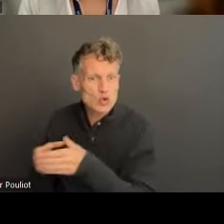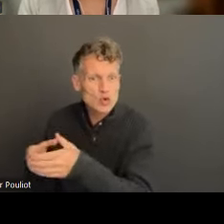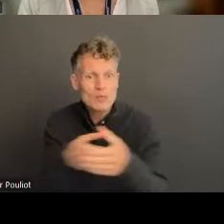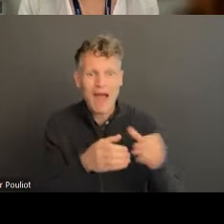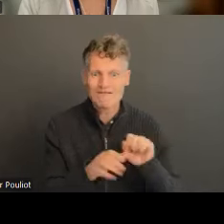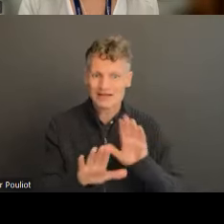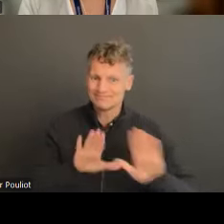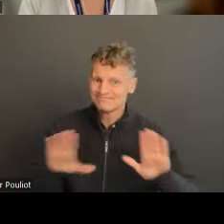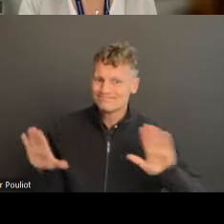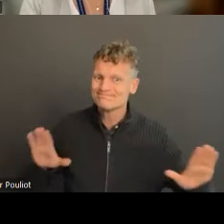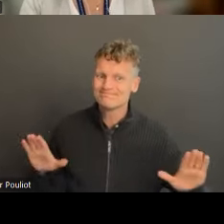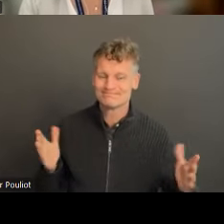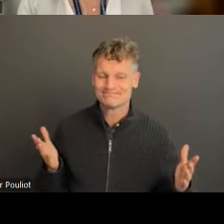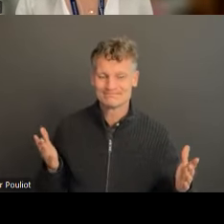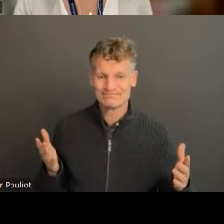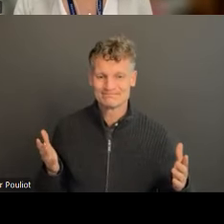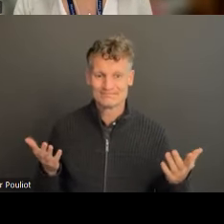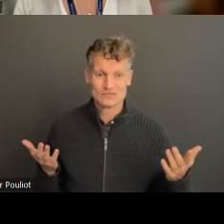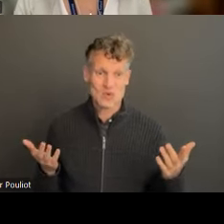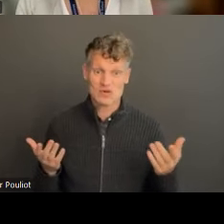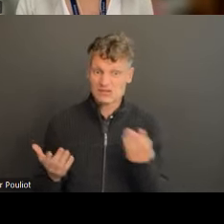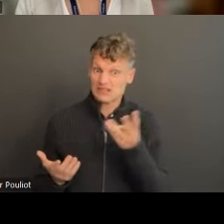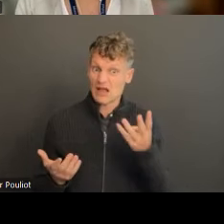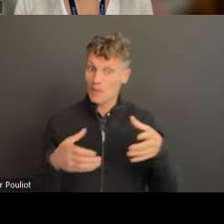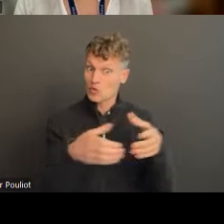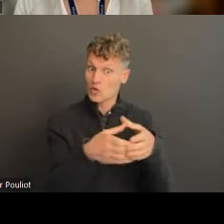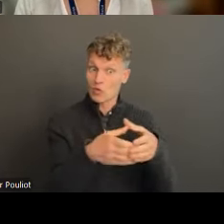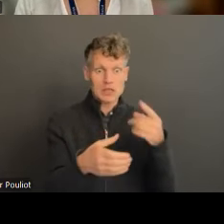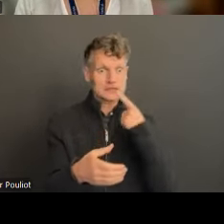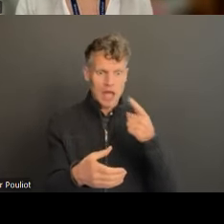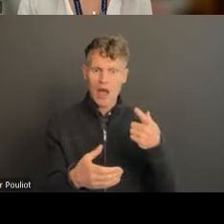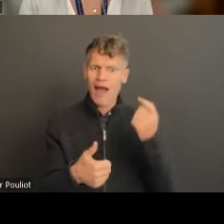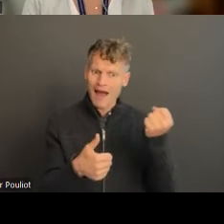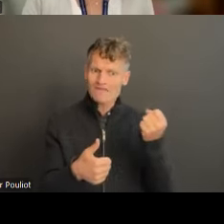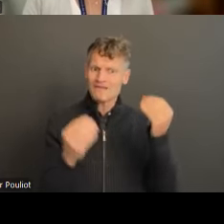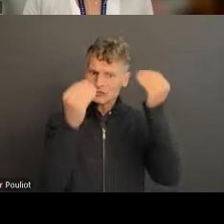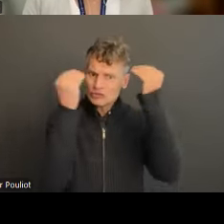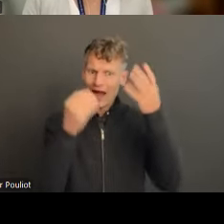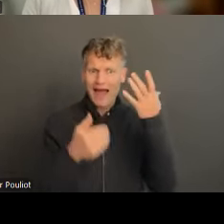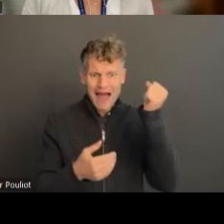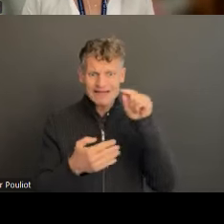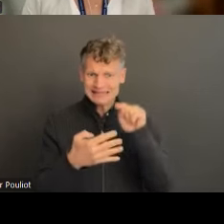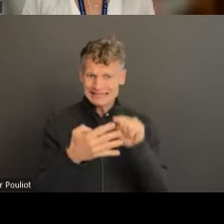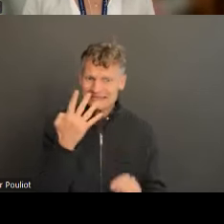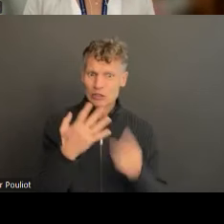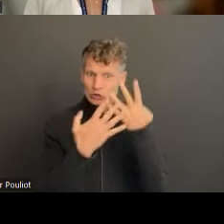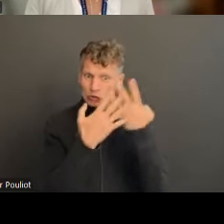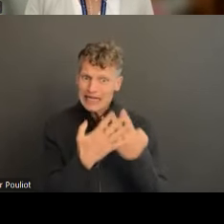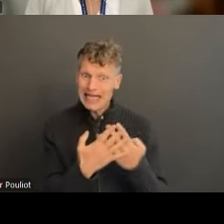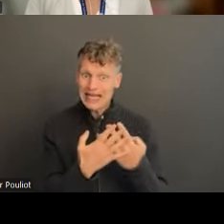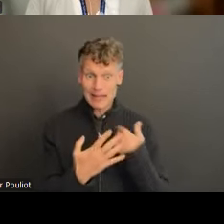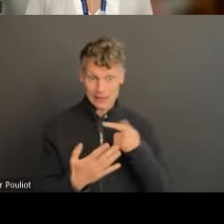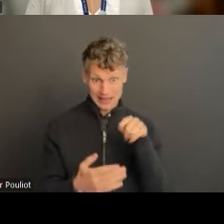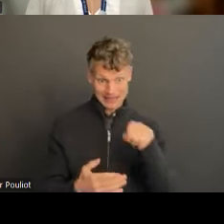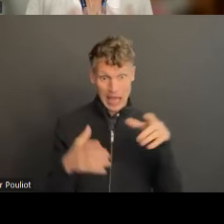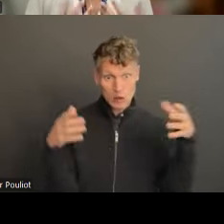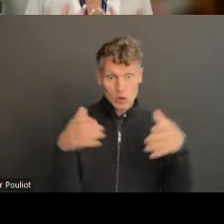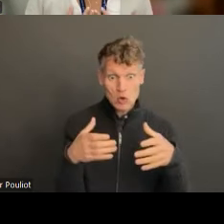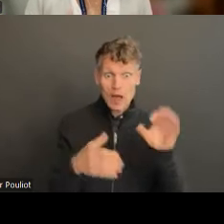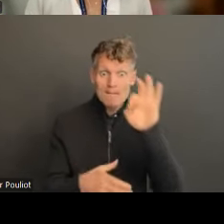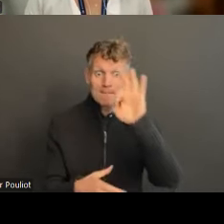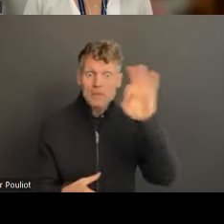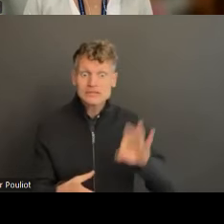cervical cancer doesn't happen. And therefore, integrating the social determinants of health in this formulation has to